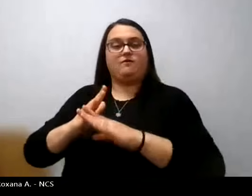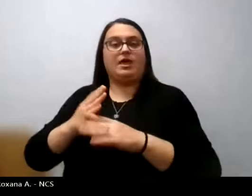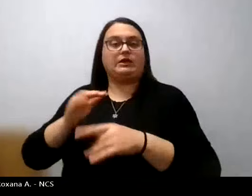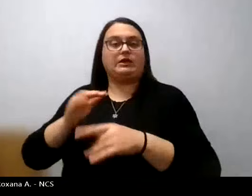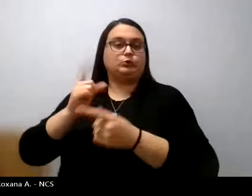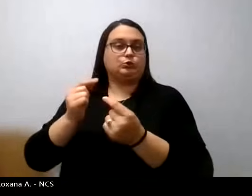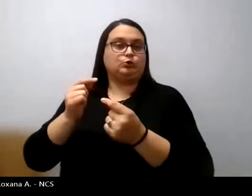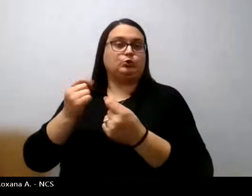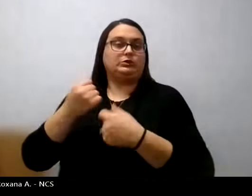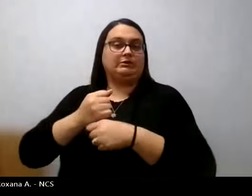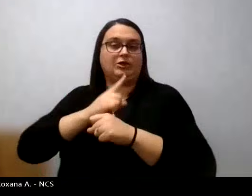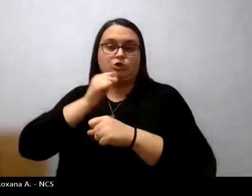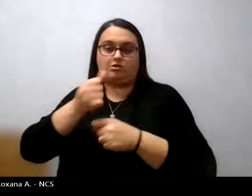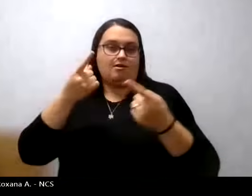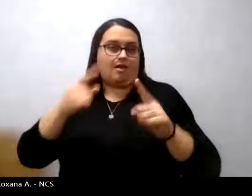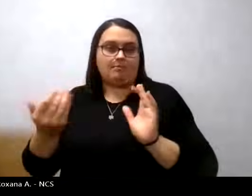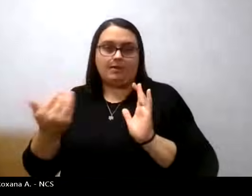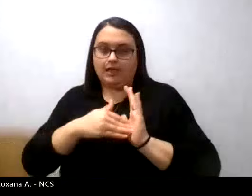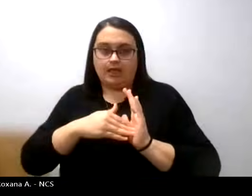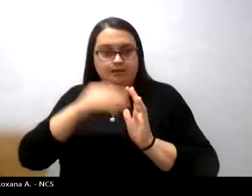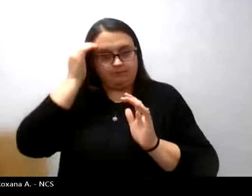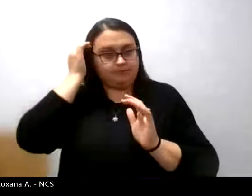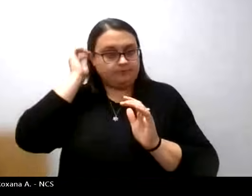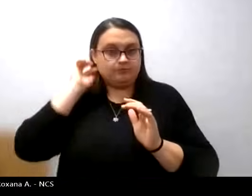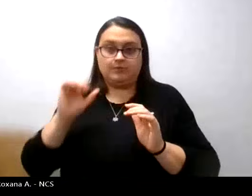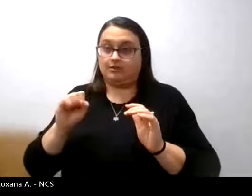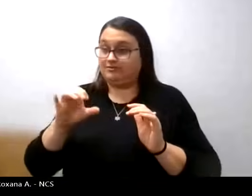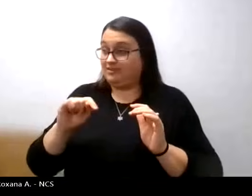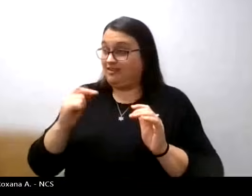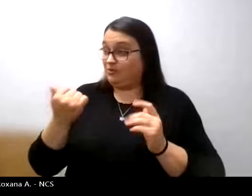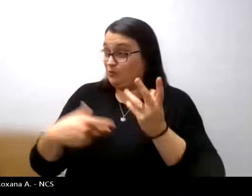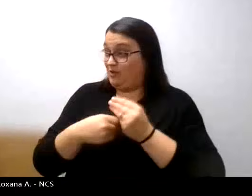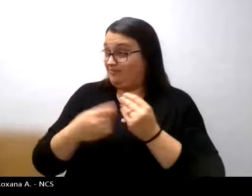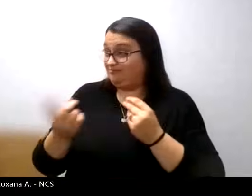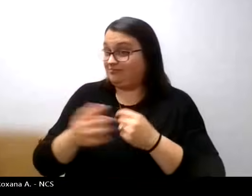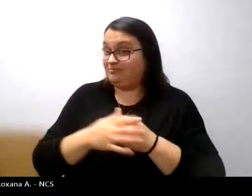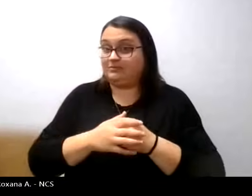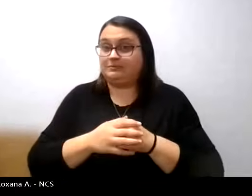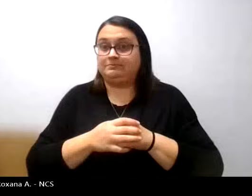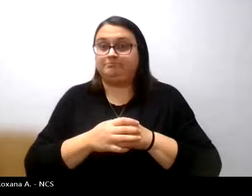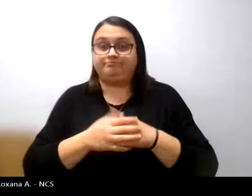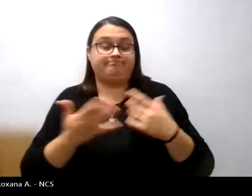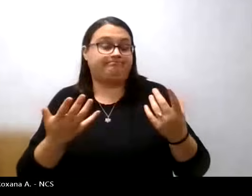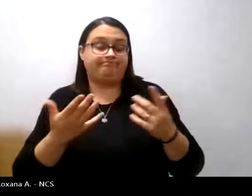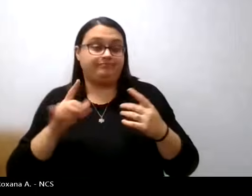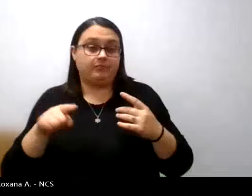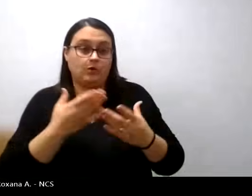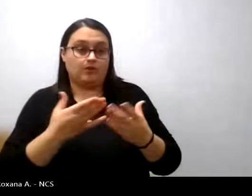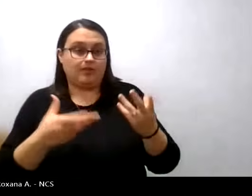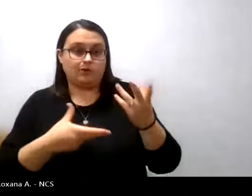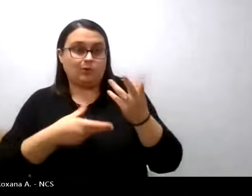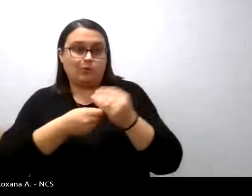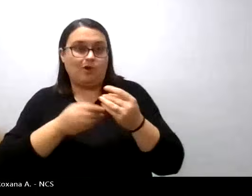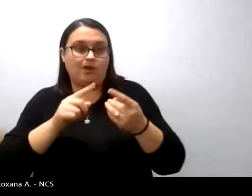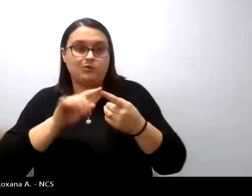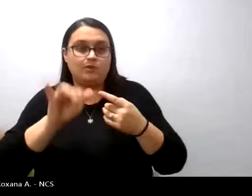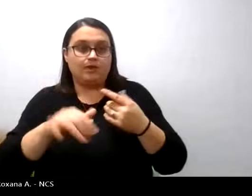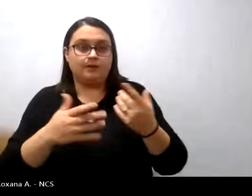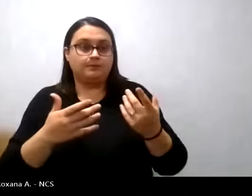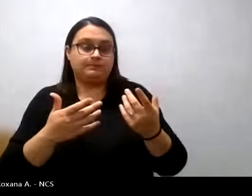ensure that this doesn't happen. Scott, anything you'd add to that? Yeah, the only other item I would add to that